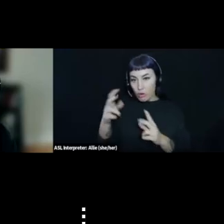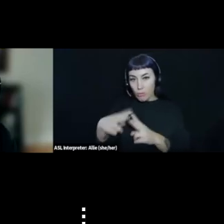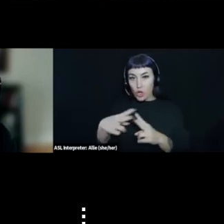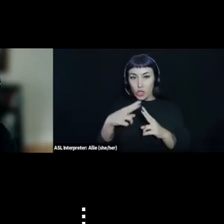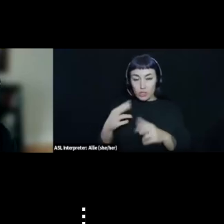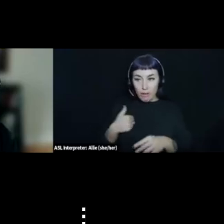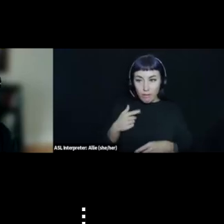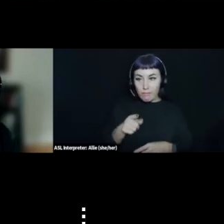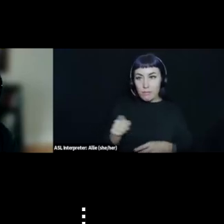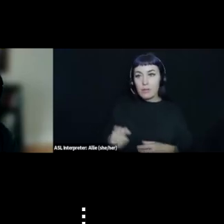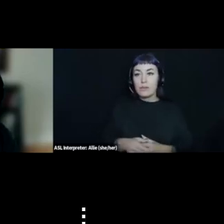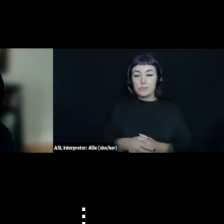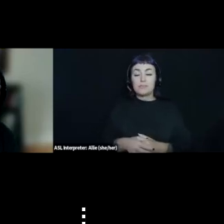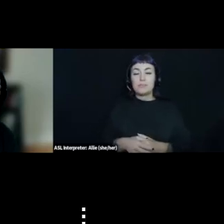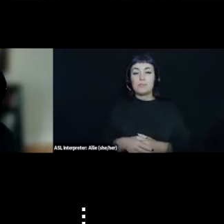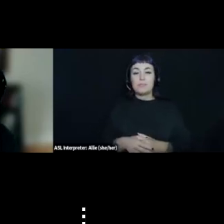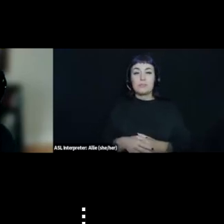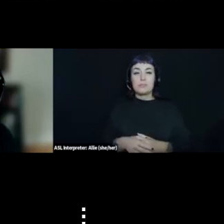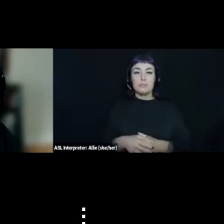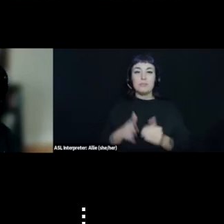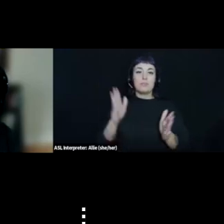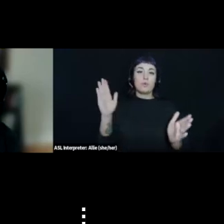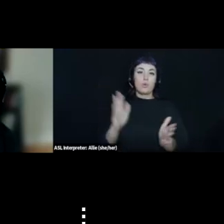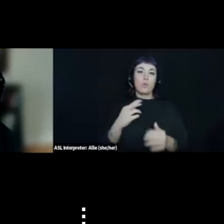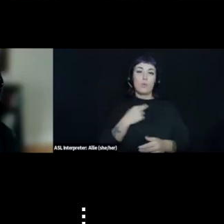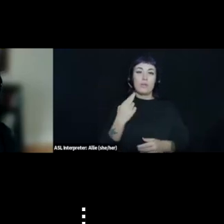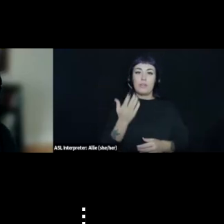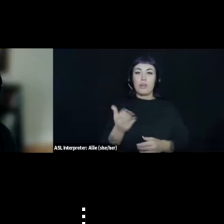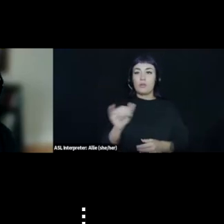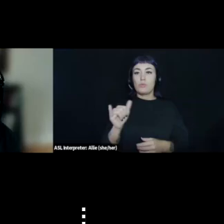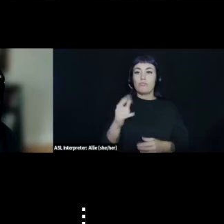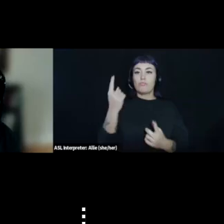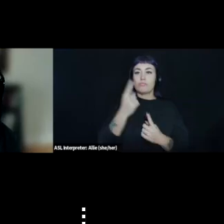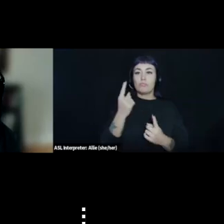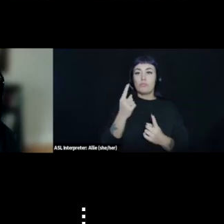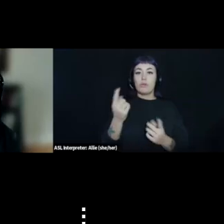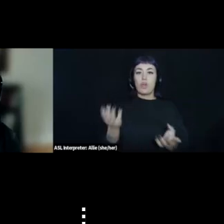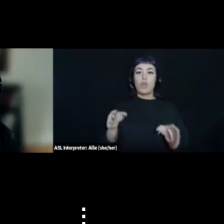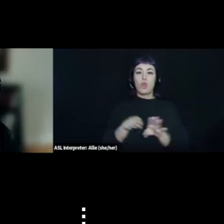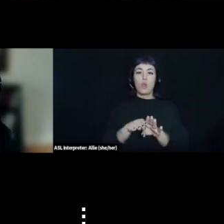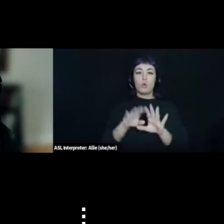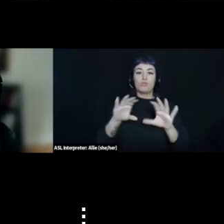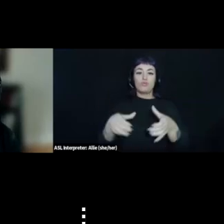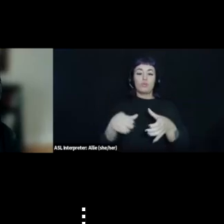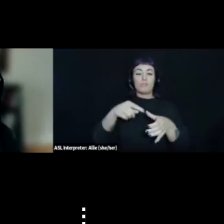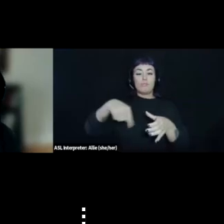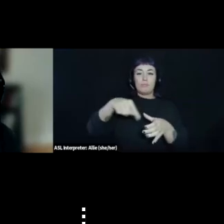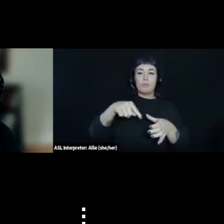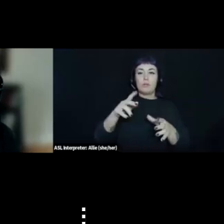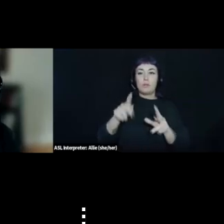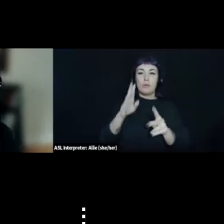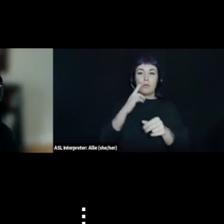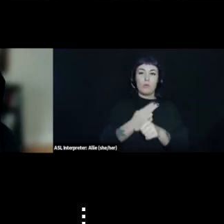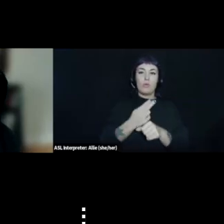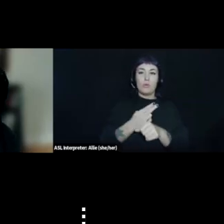partners. A way to lower the risk there too is to consider a closed group. So like a word that people will